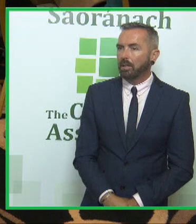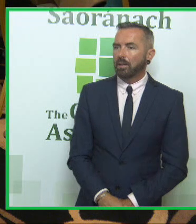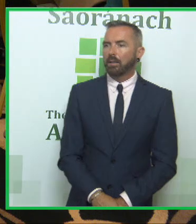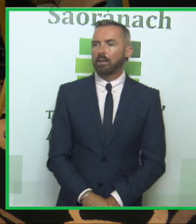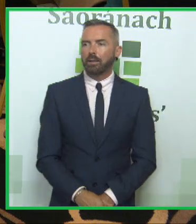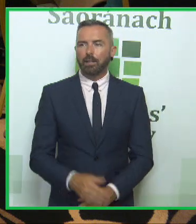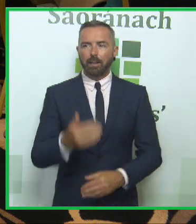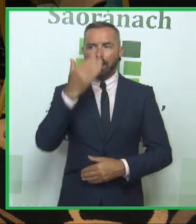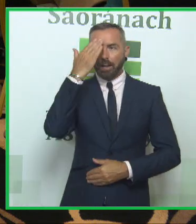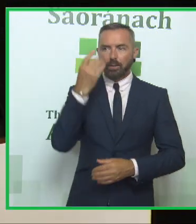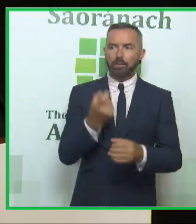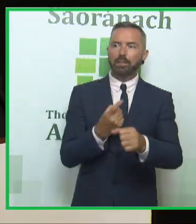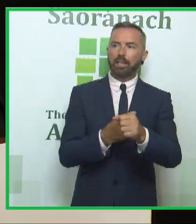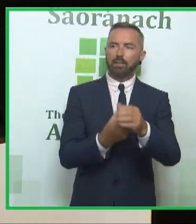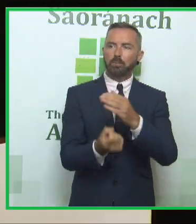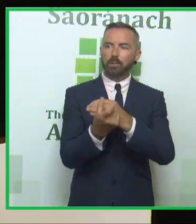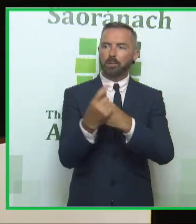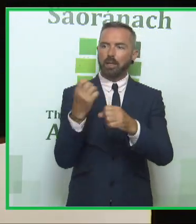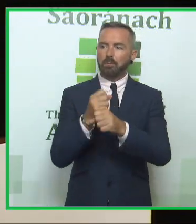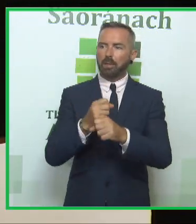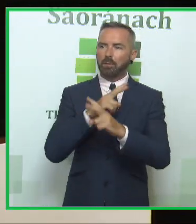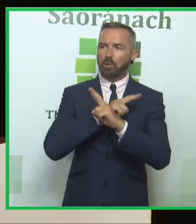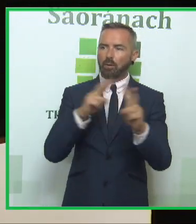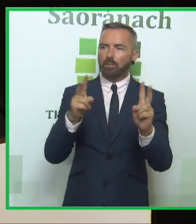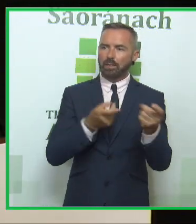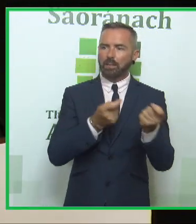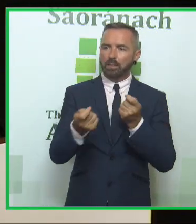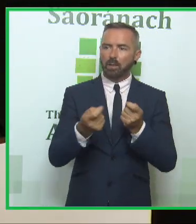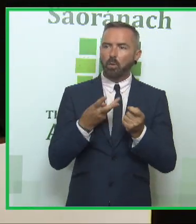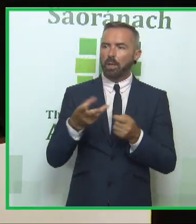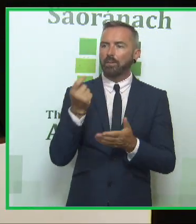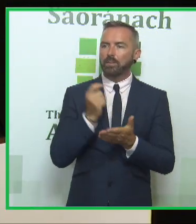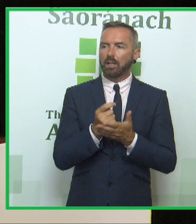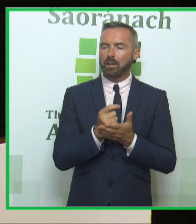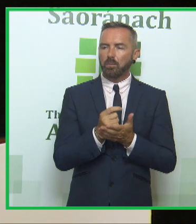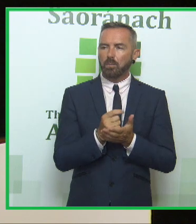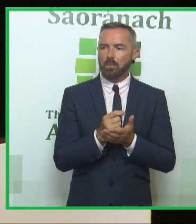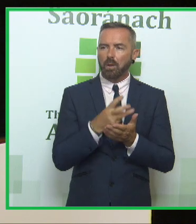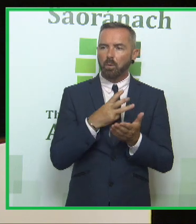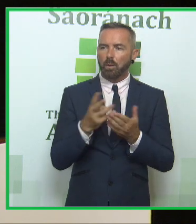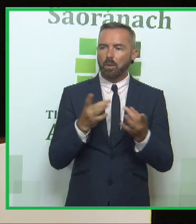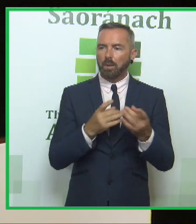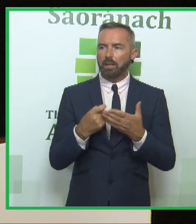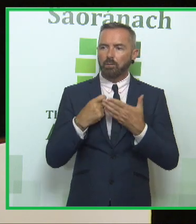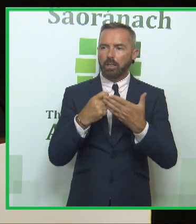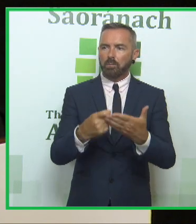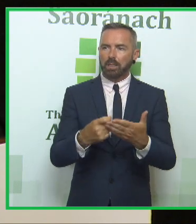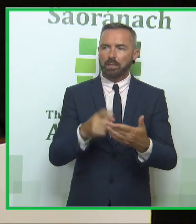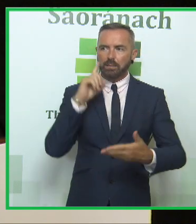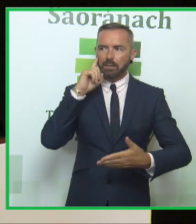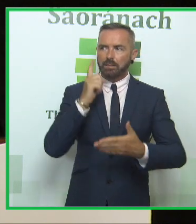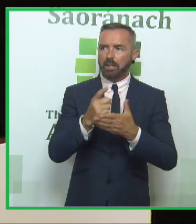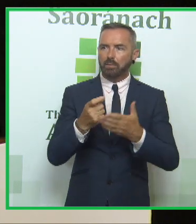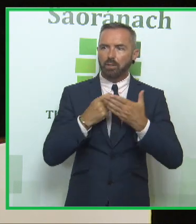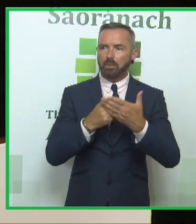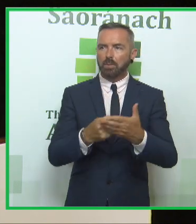very consistently up about oversight, and we will have time when we come to our recommendations and deciding our